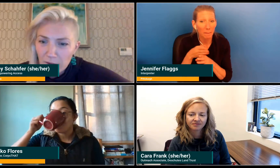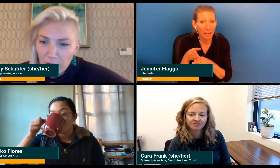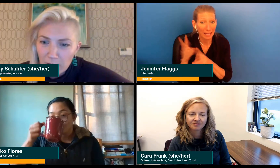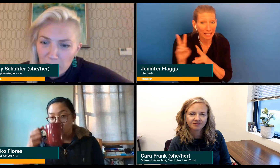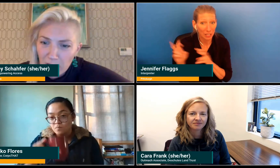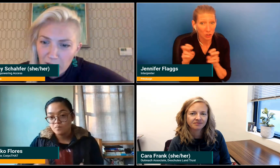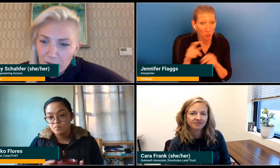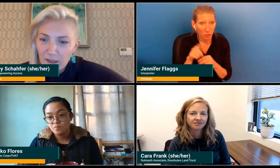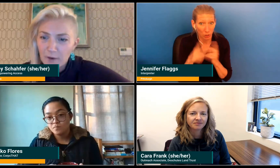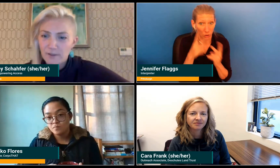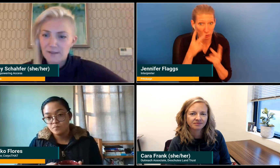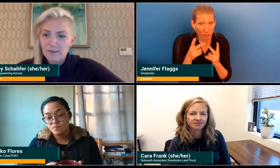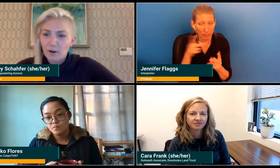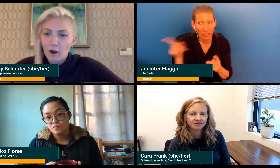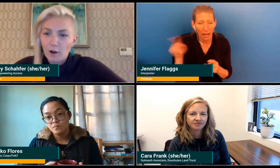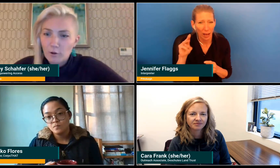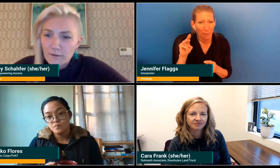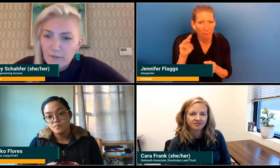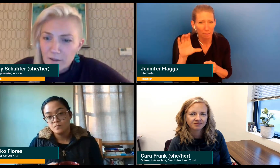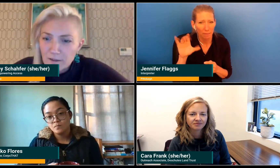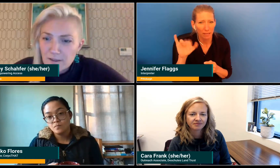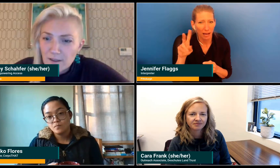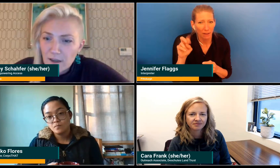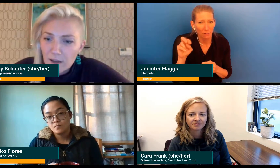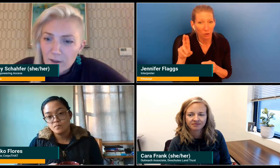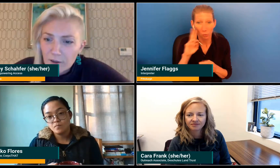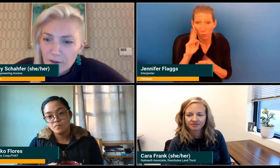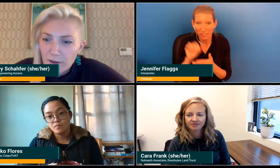encountered at MacGyver, if that was all, or if